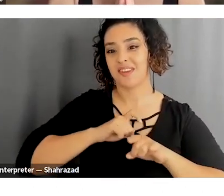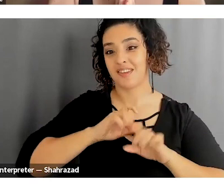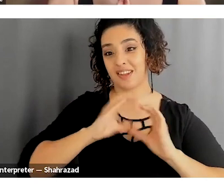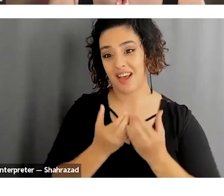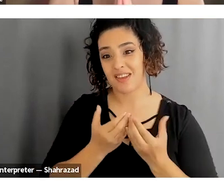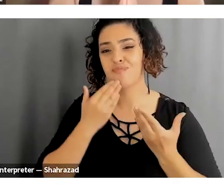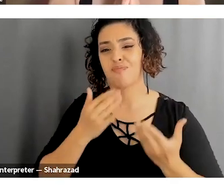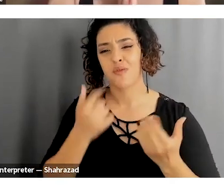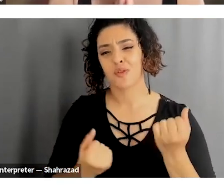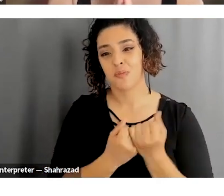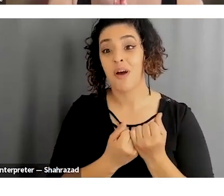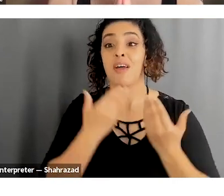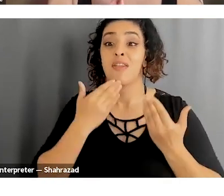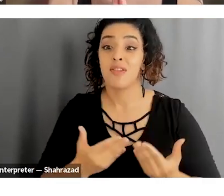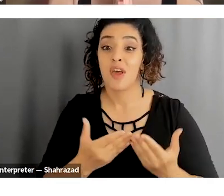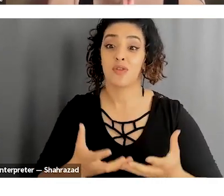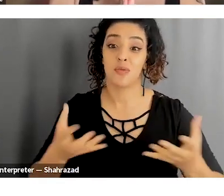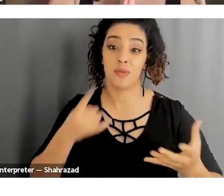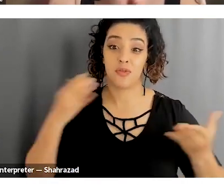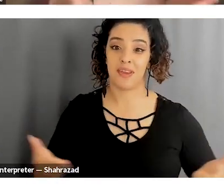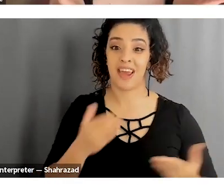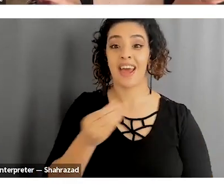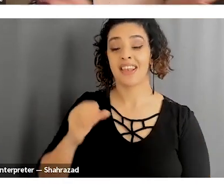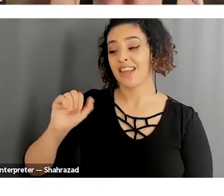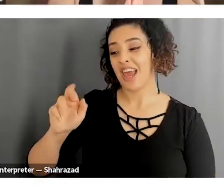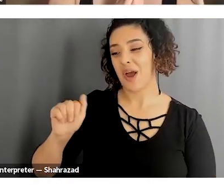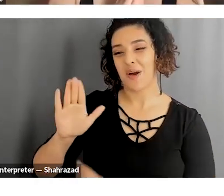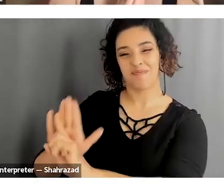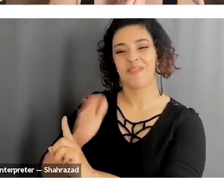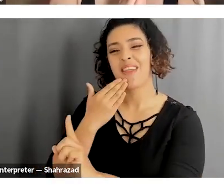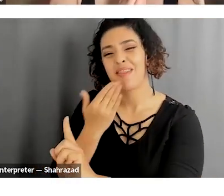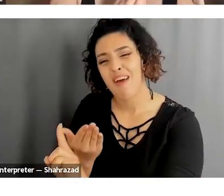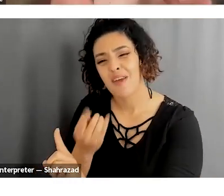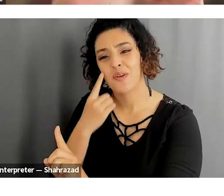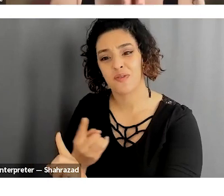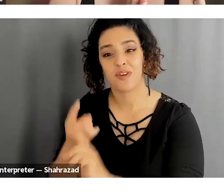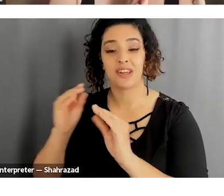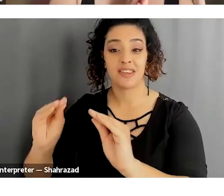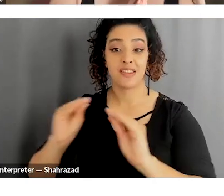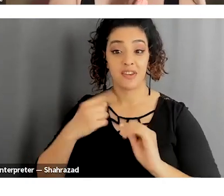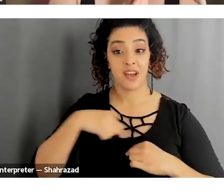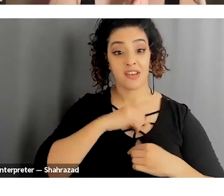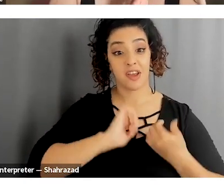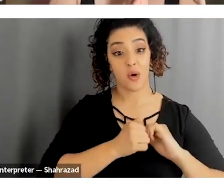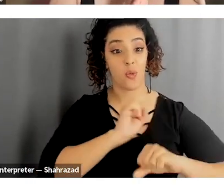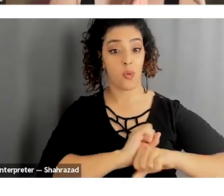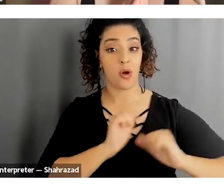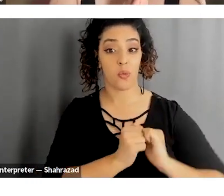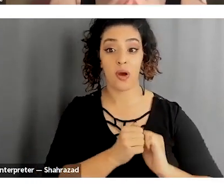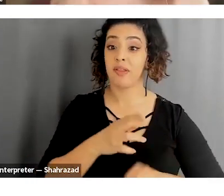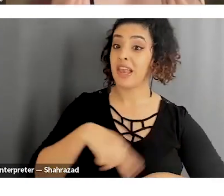being here. And Cara, thank you so much for teaching us today about natural dyes, about working with waste to resource, and